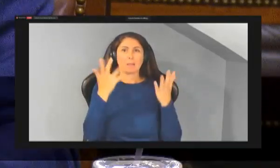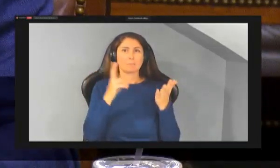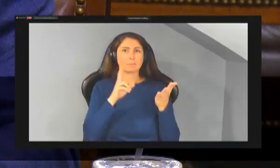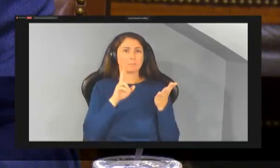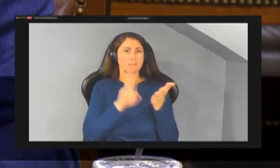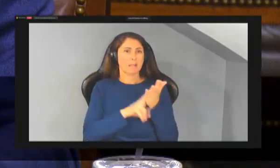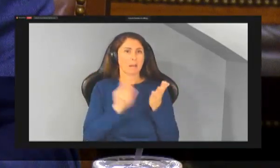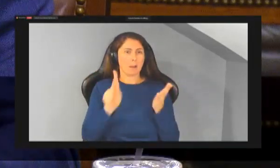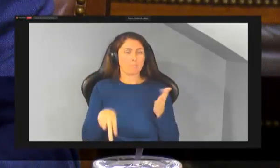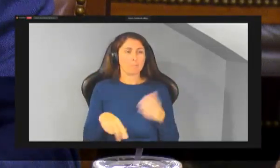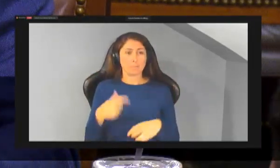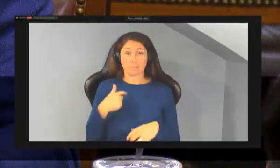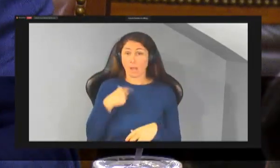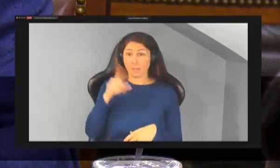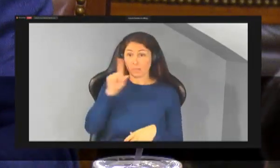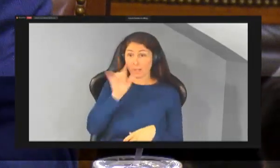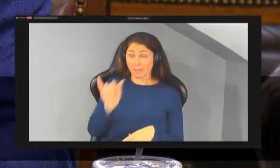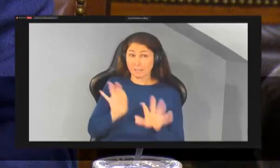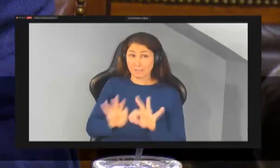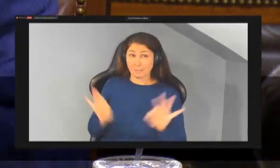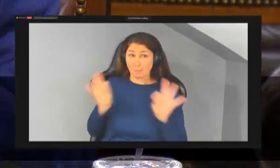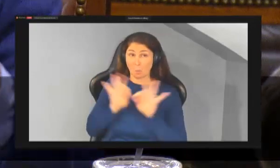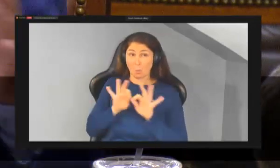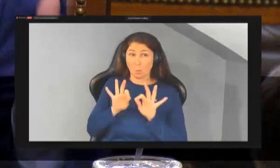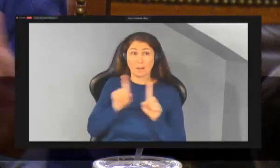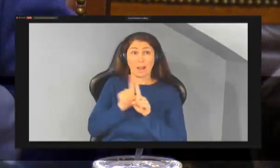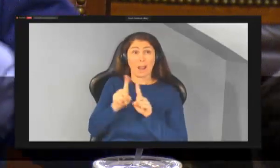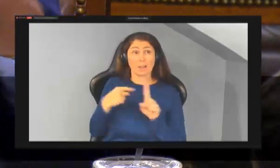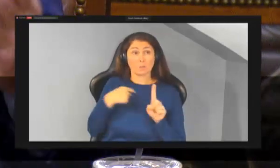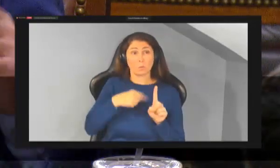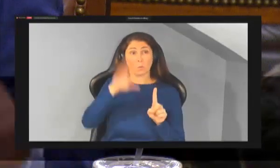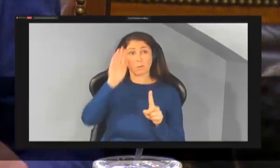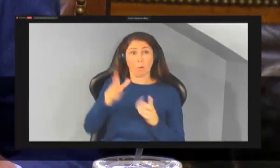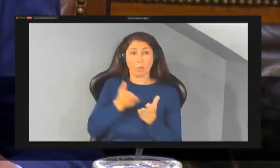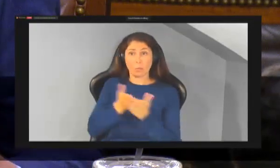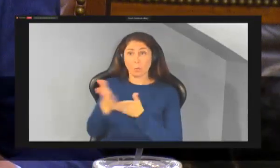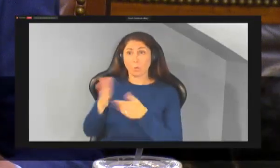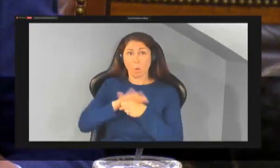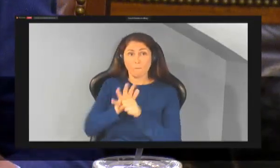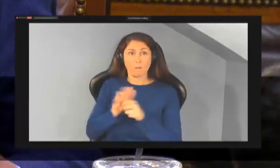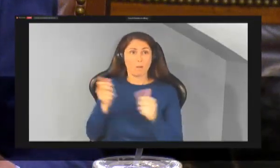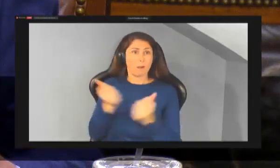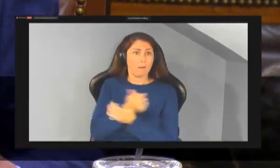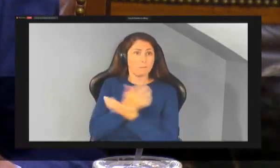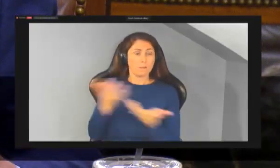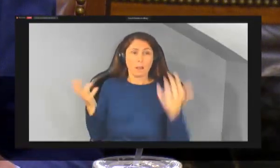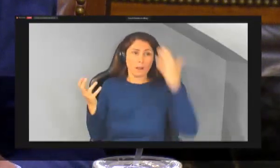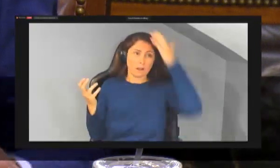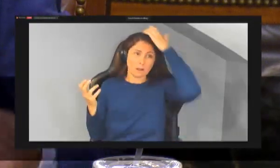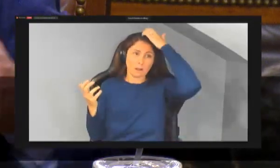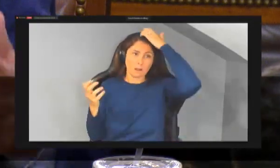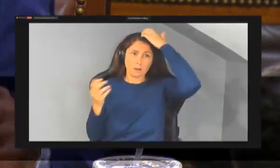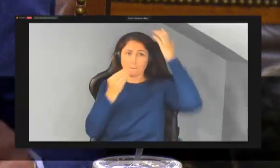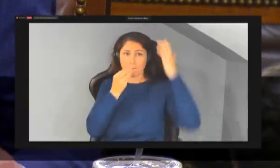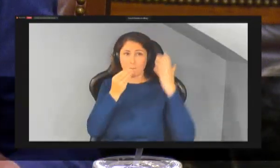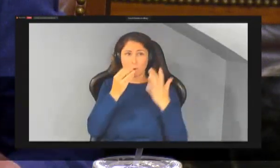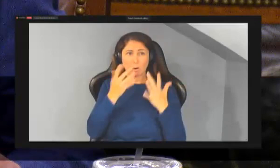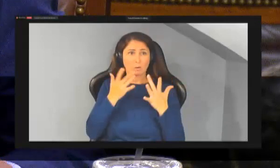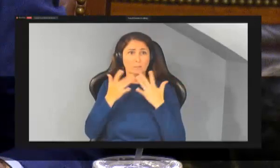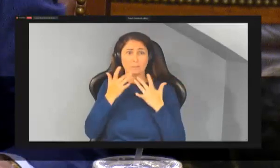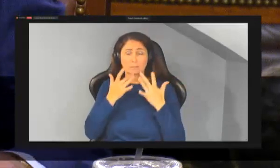well, I think that's important because, you know, as we know through COVID and everything, that, you know, the food supply and the people,